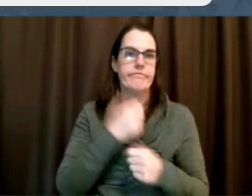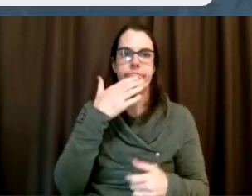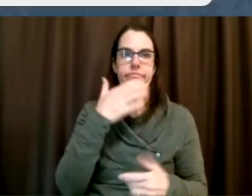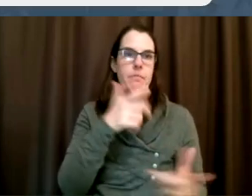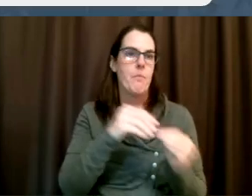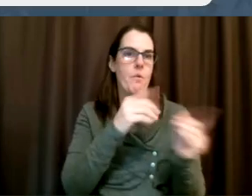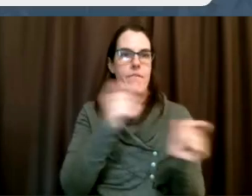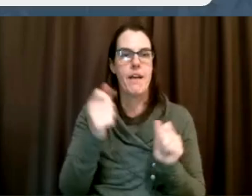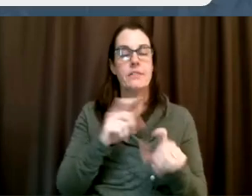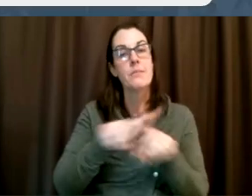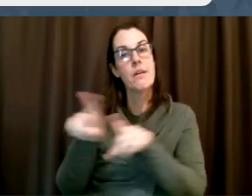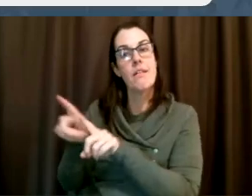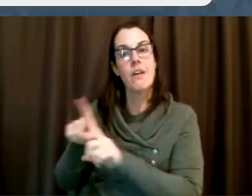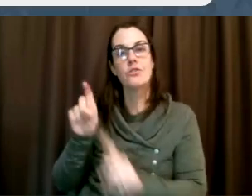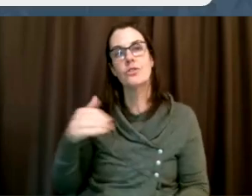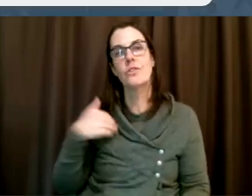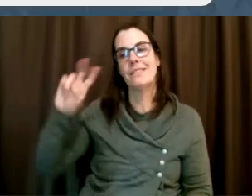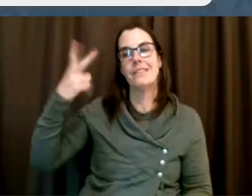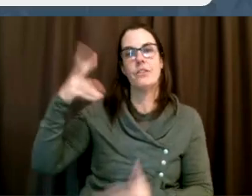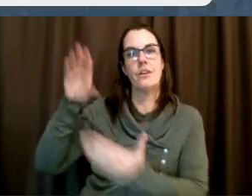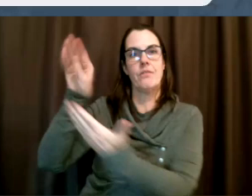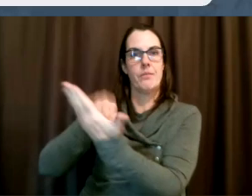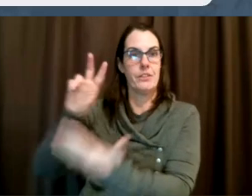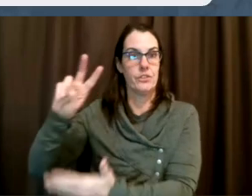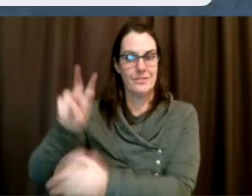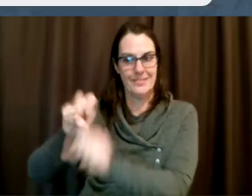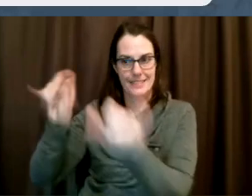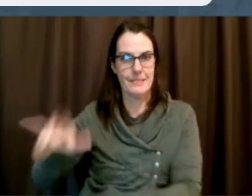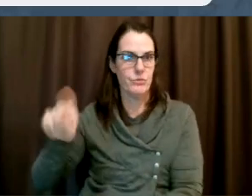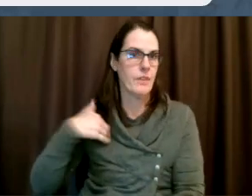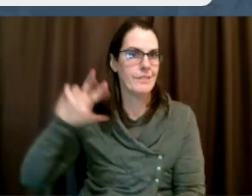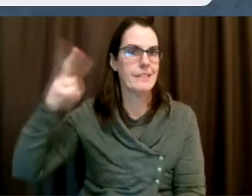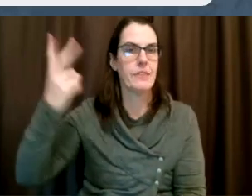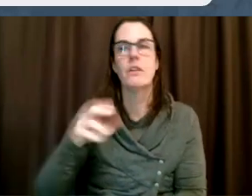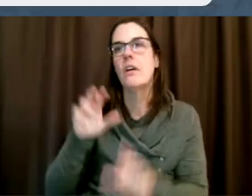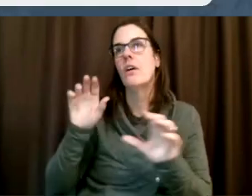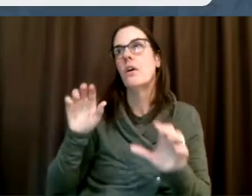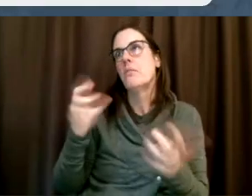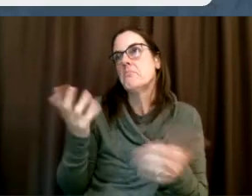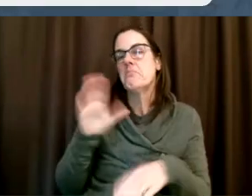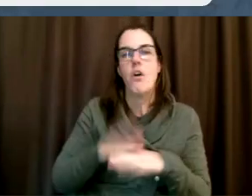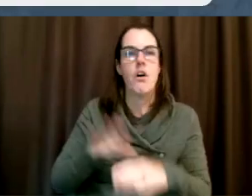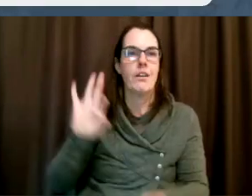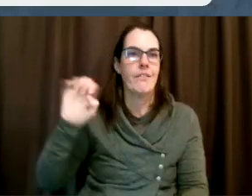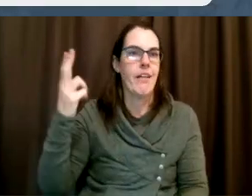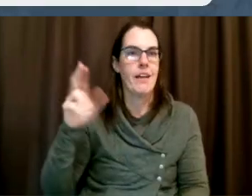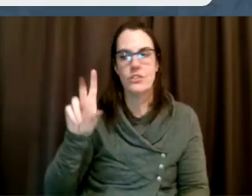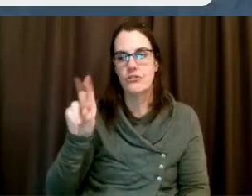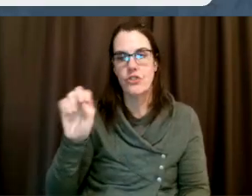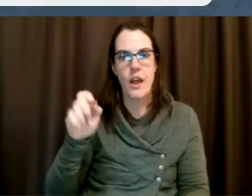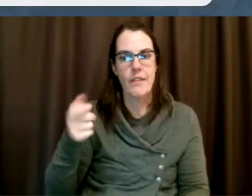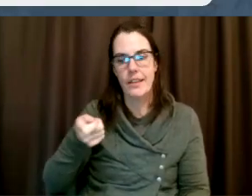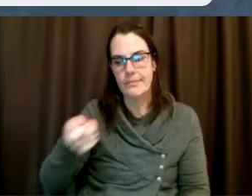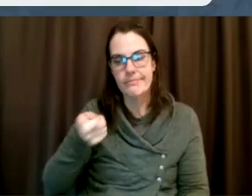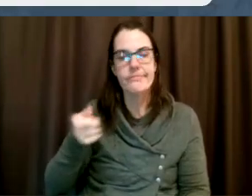that, you should have this secondary documentation system, which can be on a flash drive, or it can be in a cloud-based platform like Google Drive